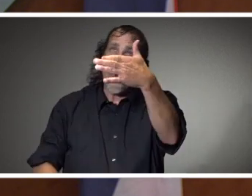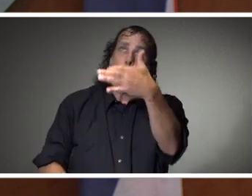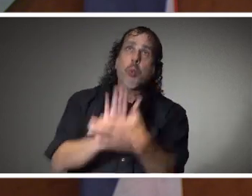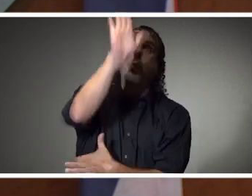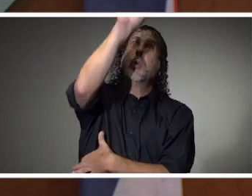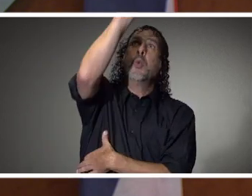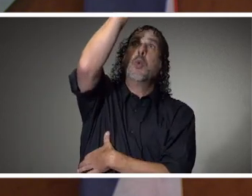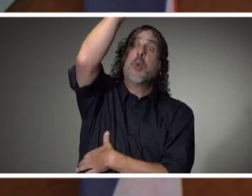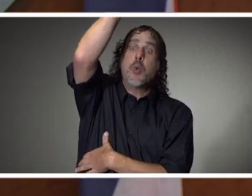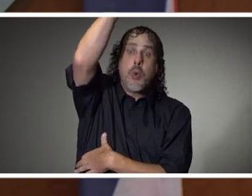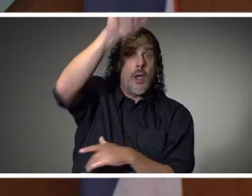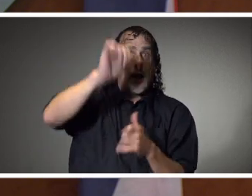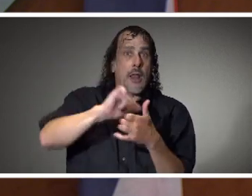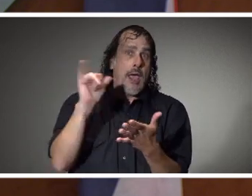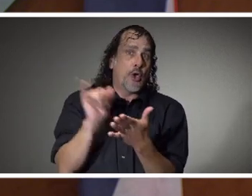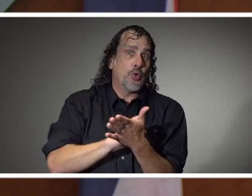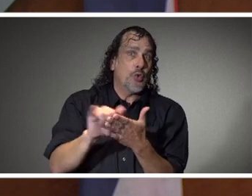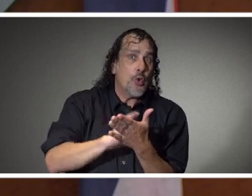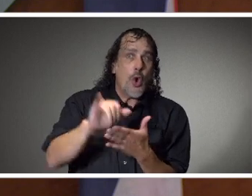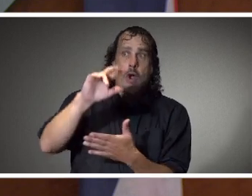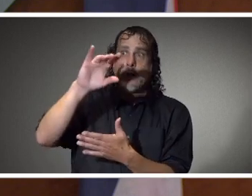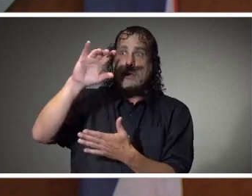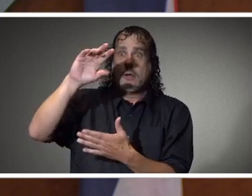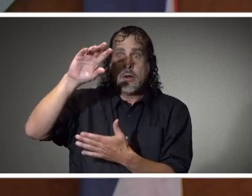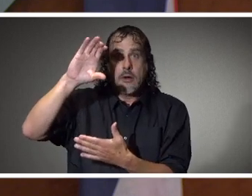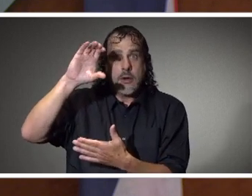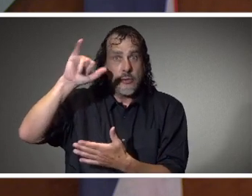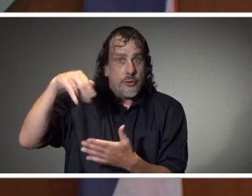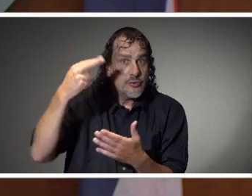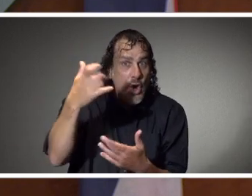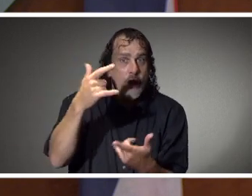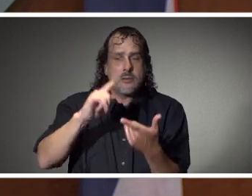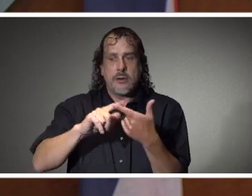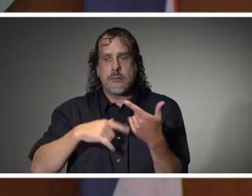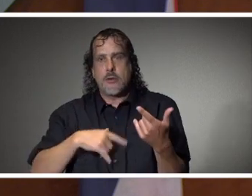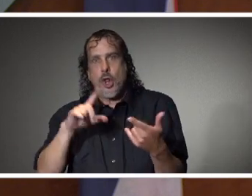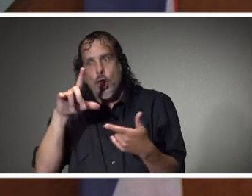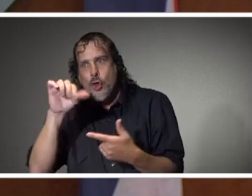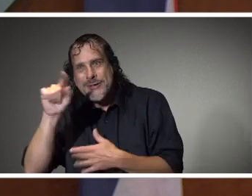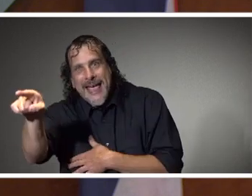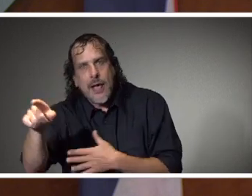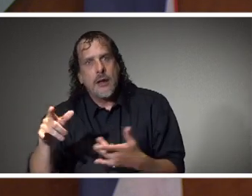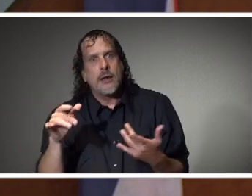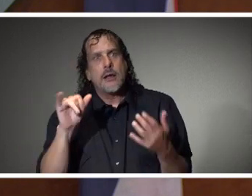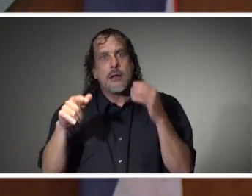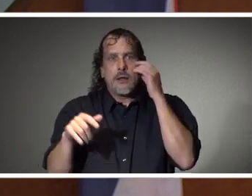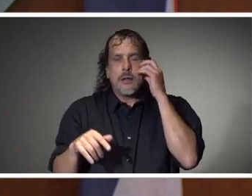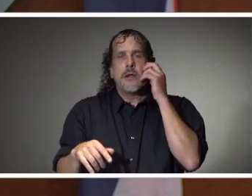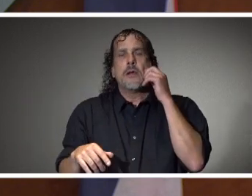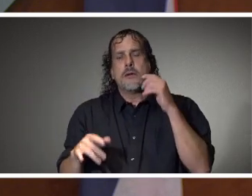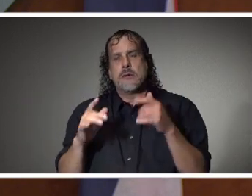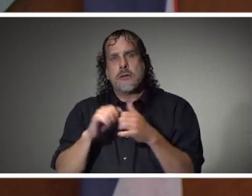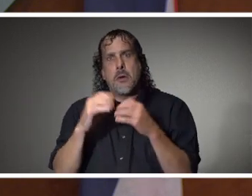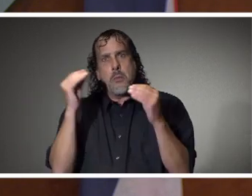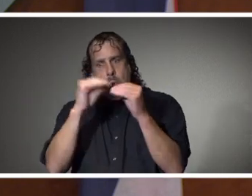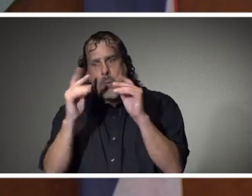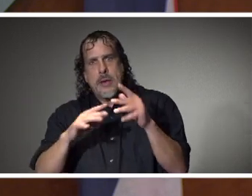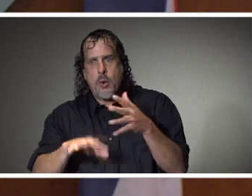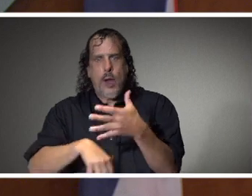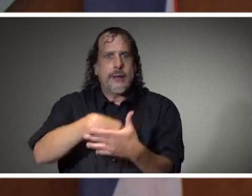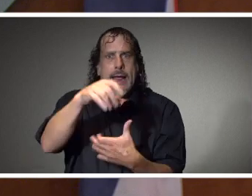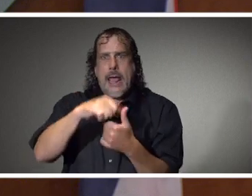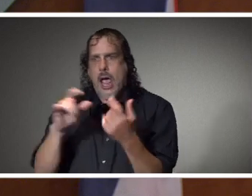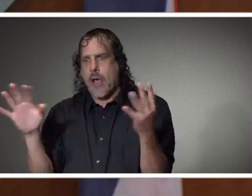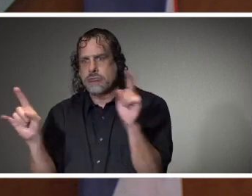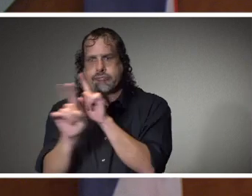saw in New York or New Jersey or Connecticut or Louisiana. But yes, as more and more people move around, if more and more people move into contact with one